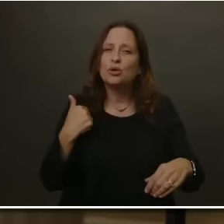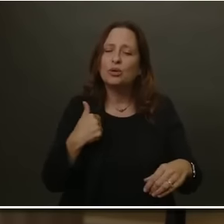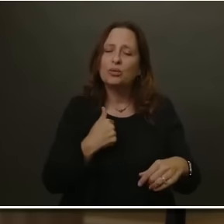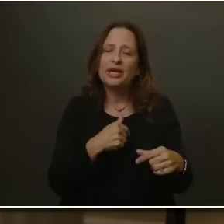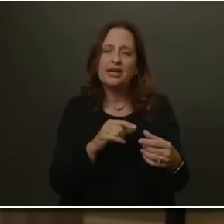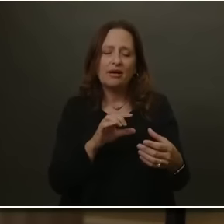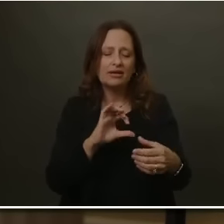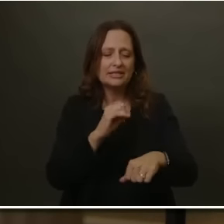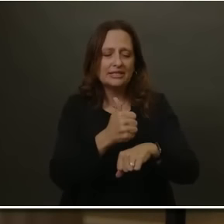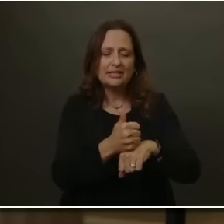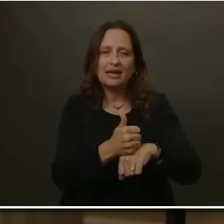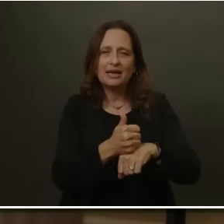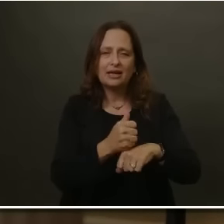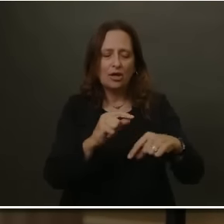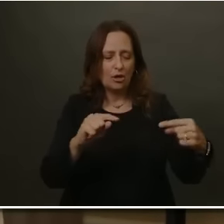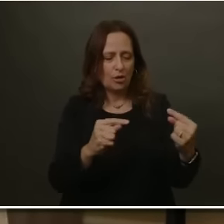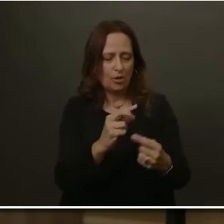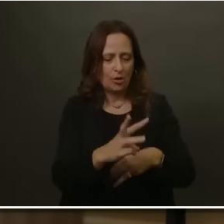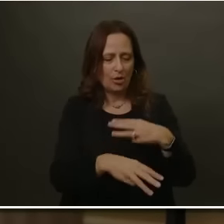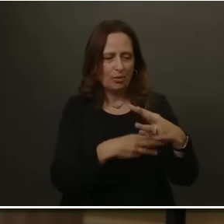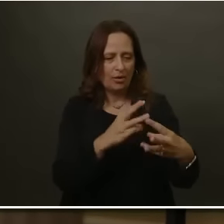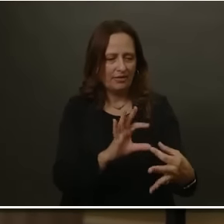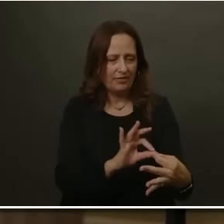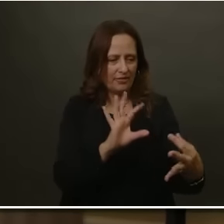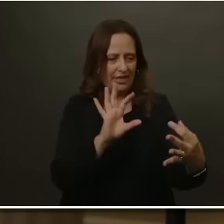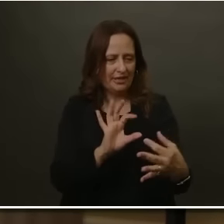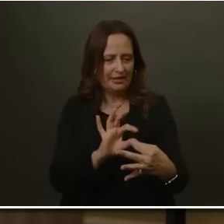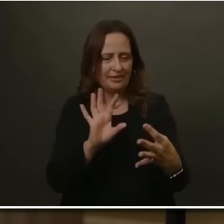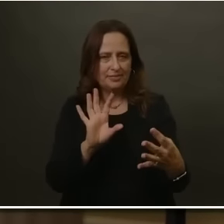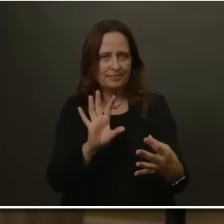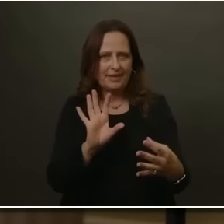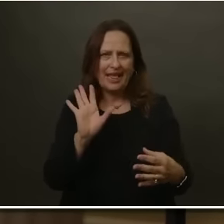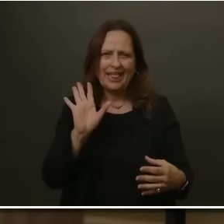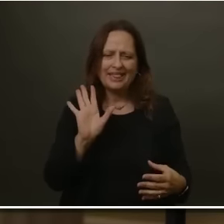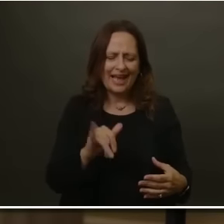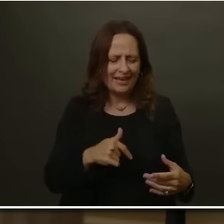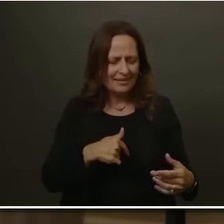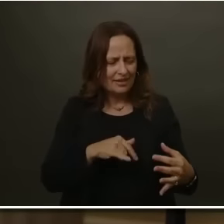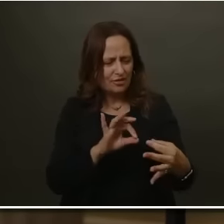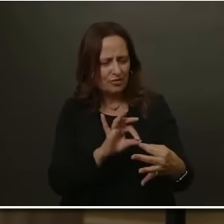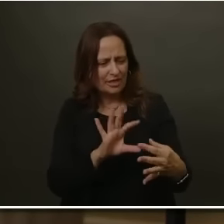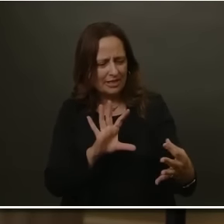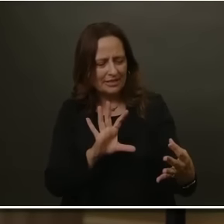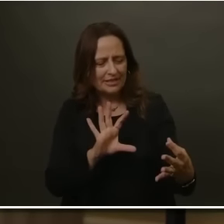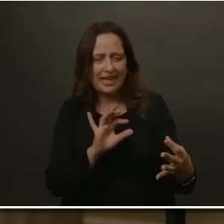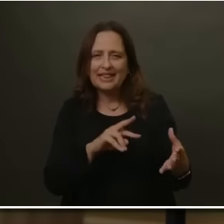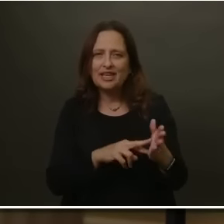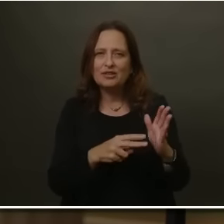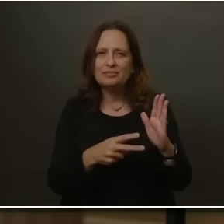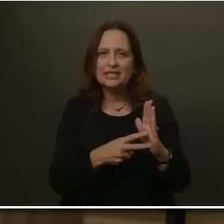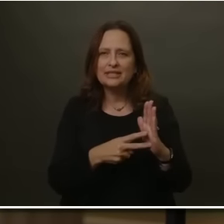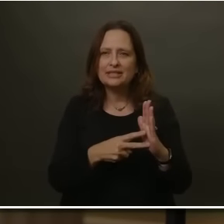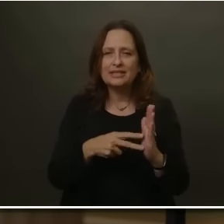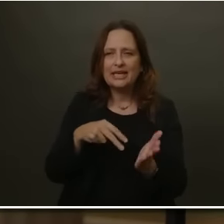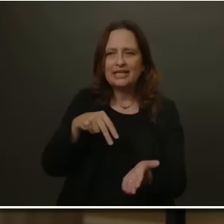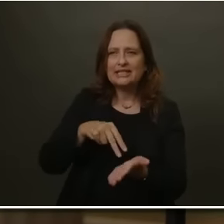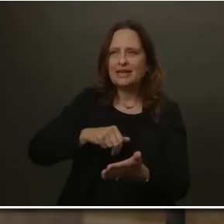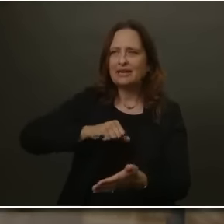This sort of unbinding, though, is nothing less than standing against the lies of the